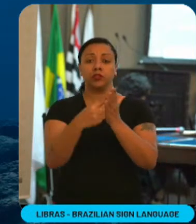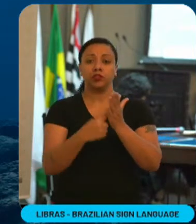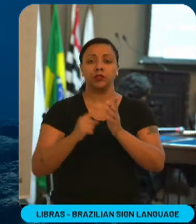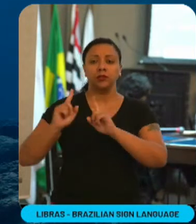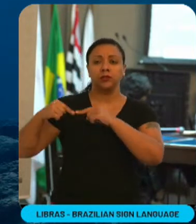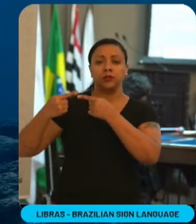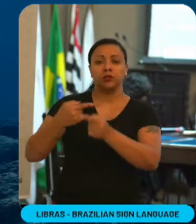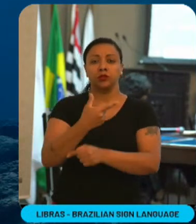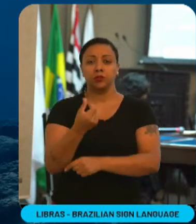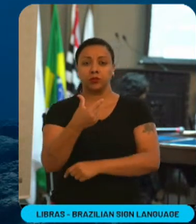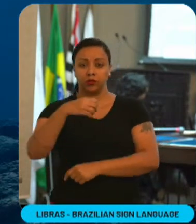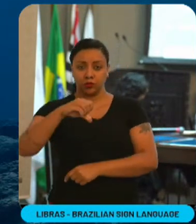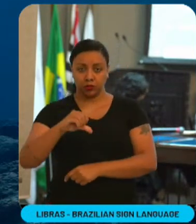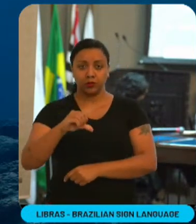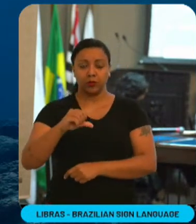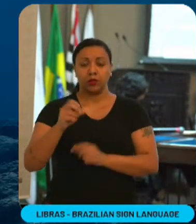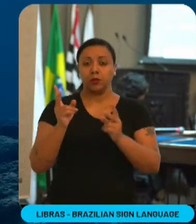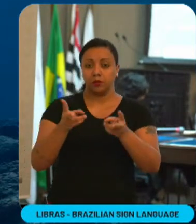been